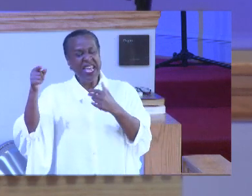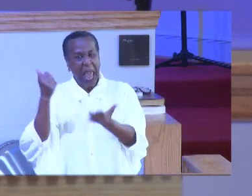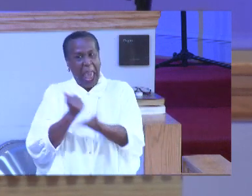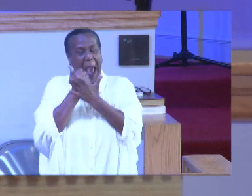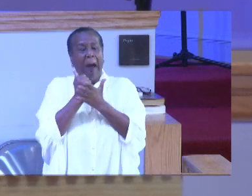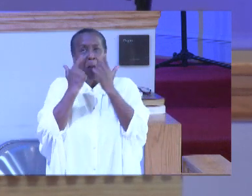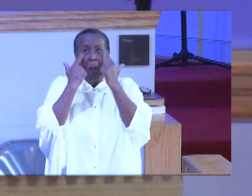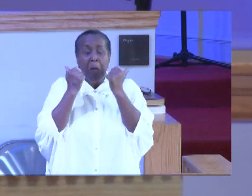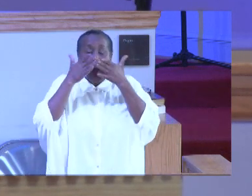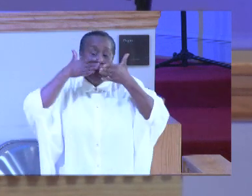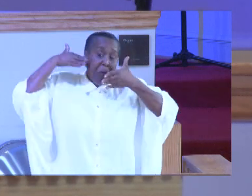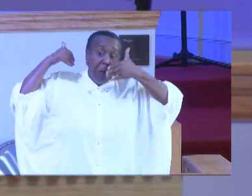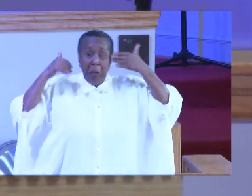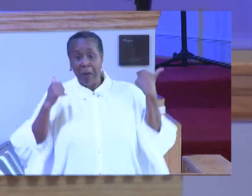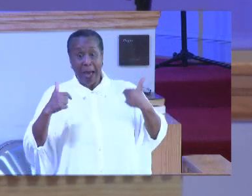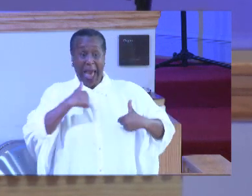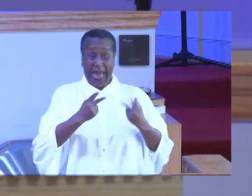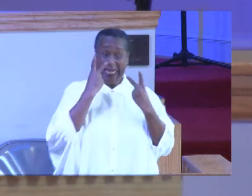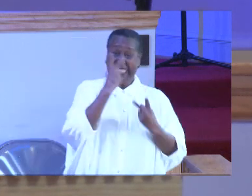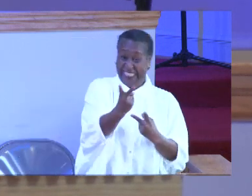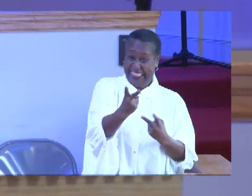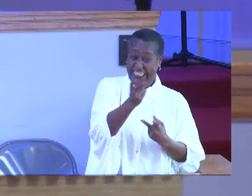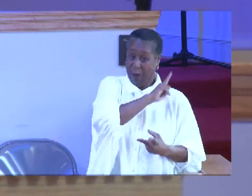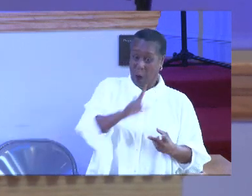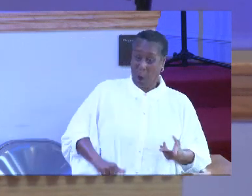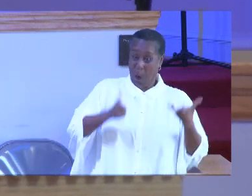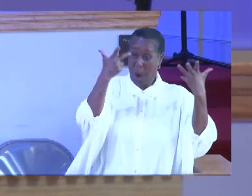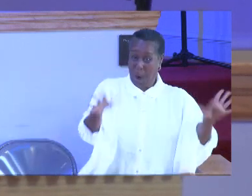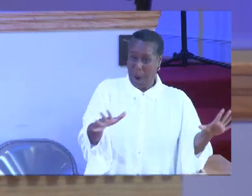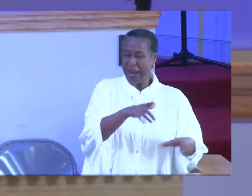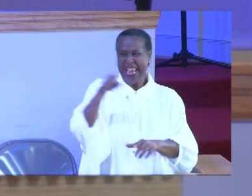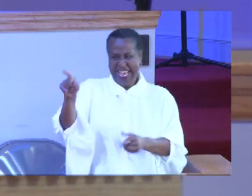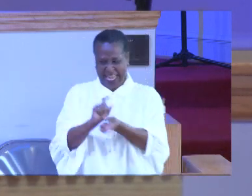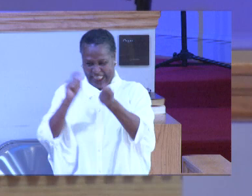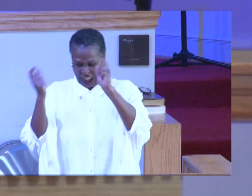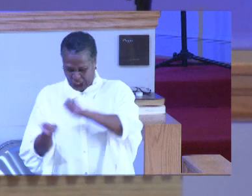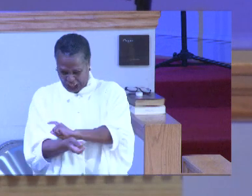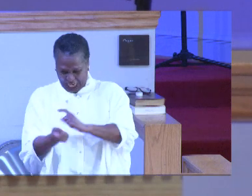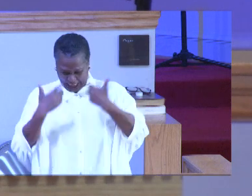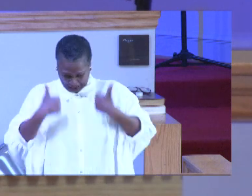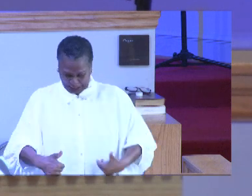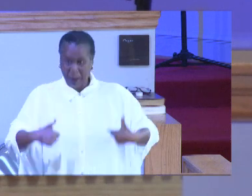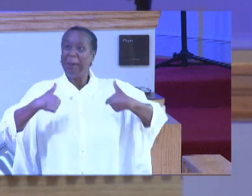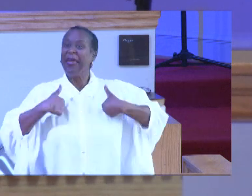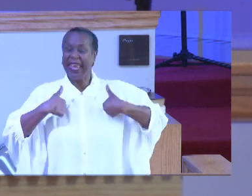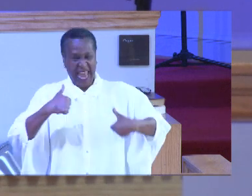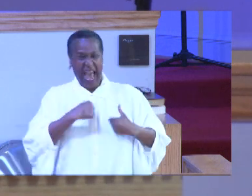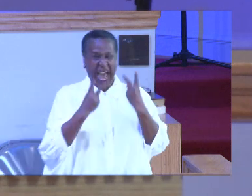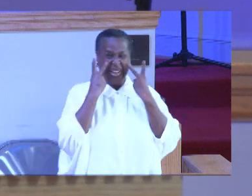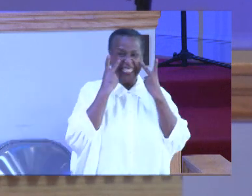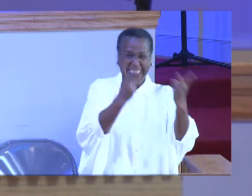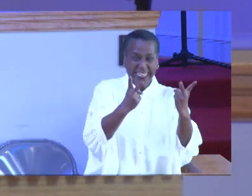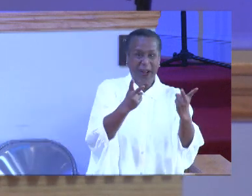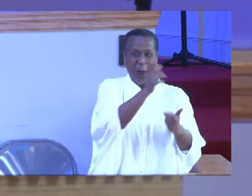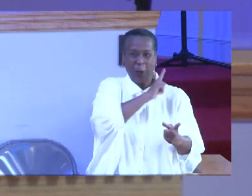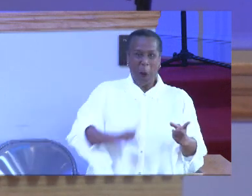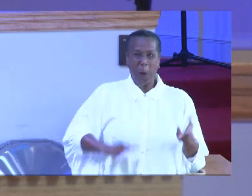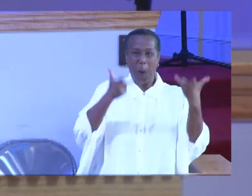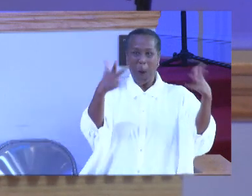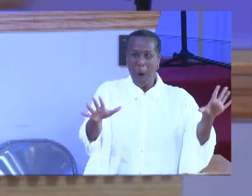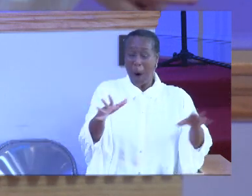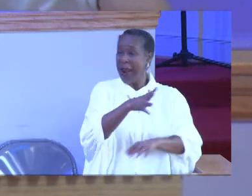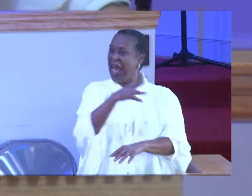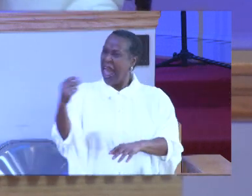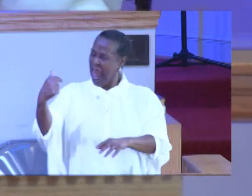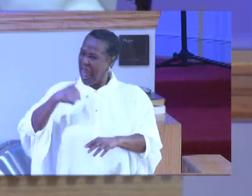my eyes. I've seen the Lord. And he changed my disposition. I've seen the Lord. And